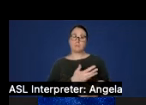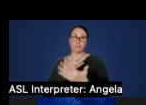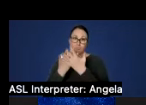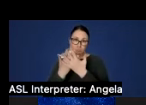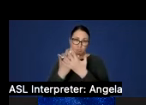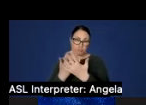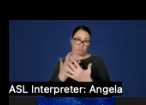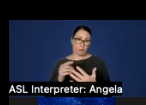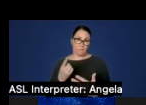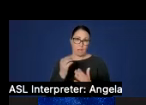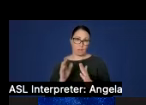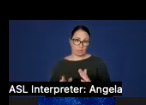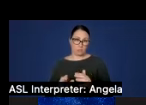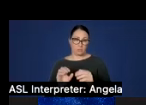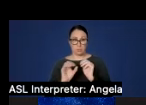All